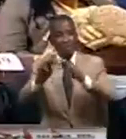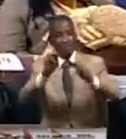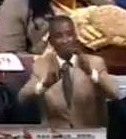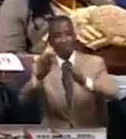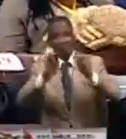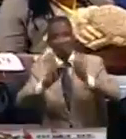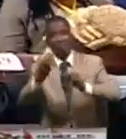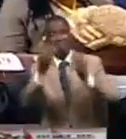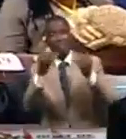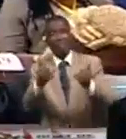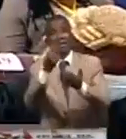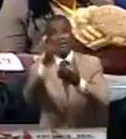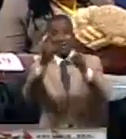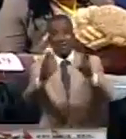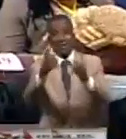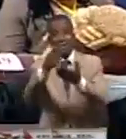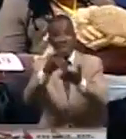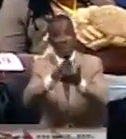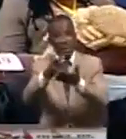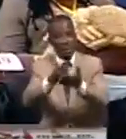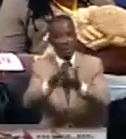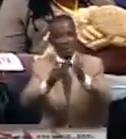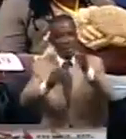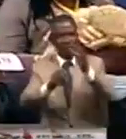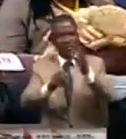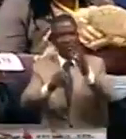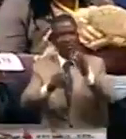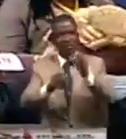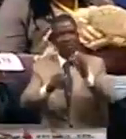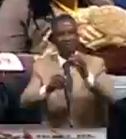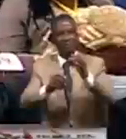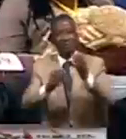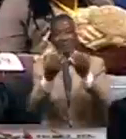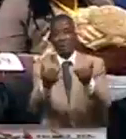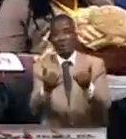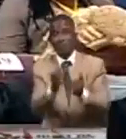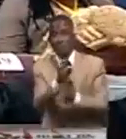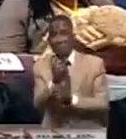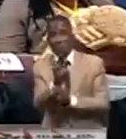the case management context is a context in which,